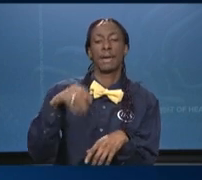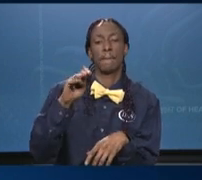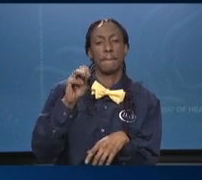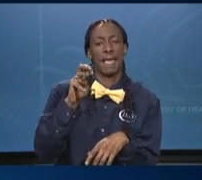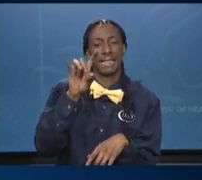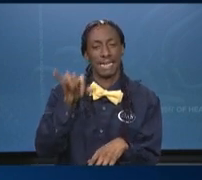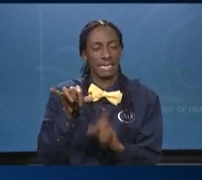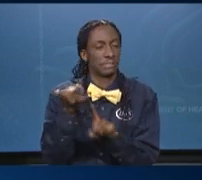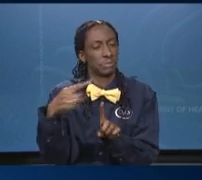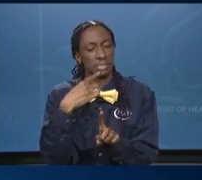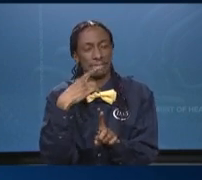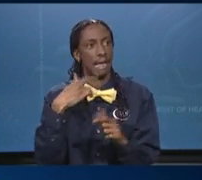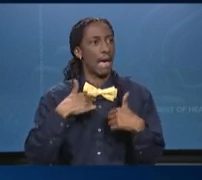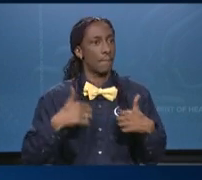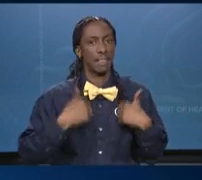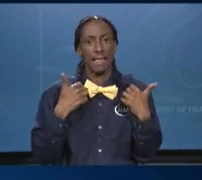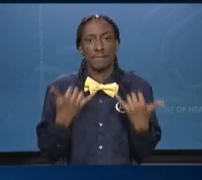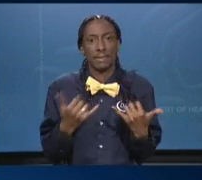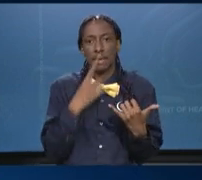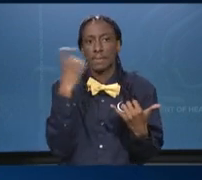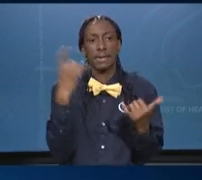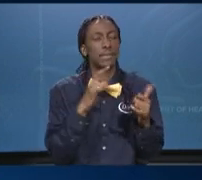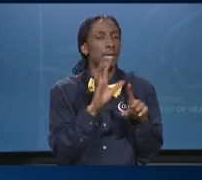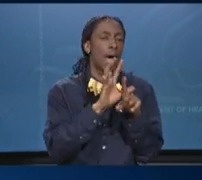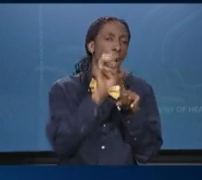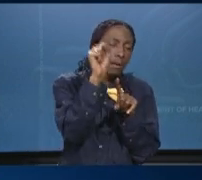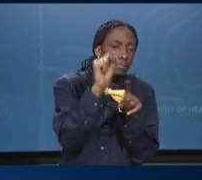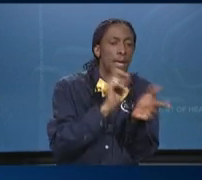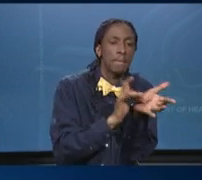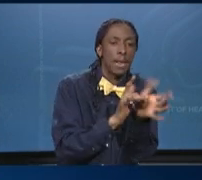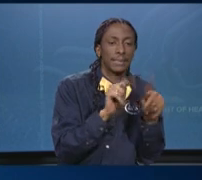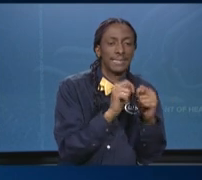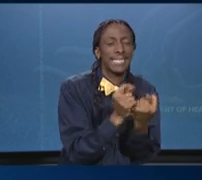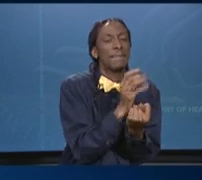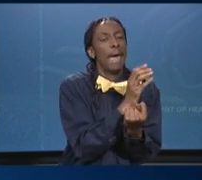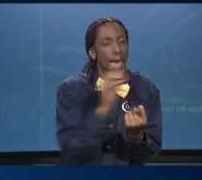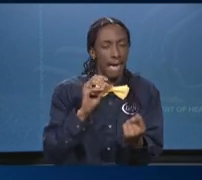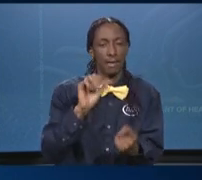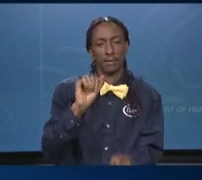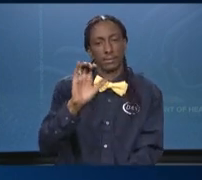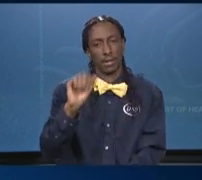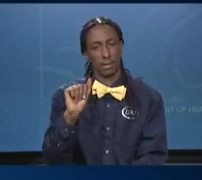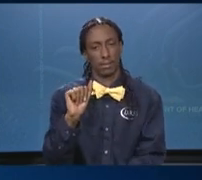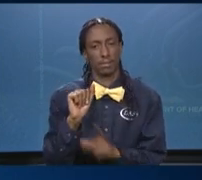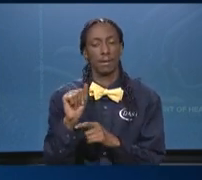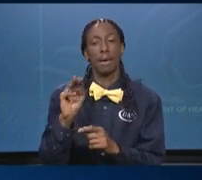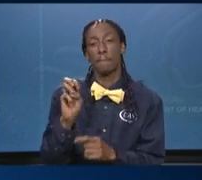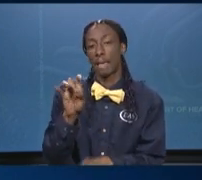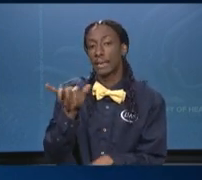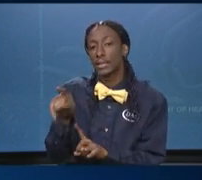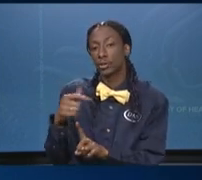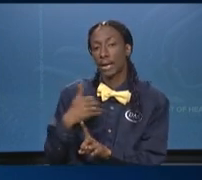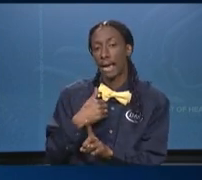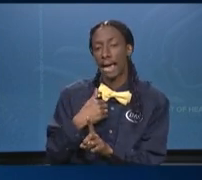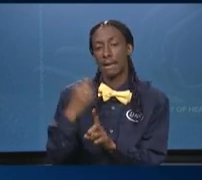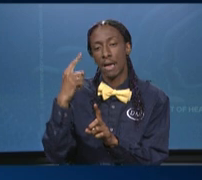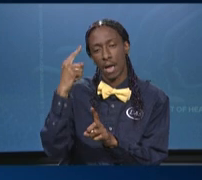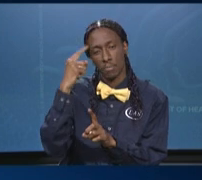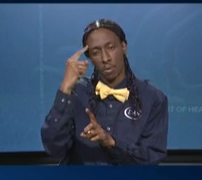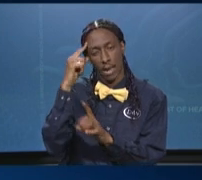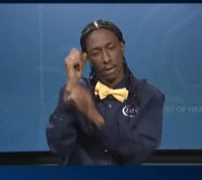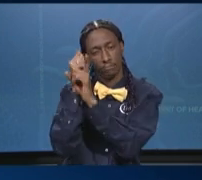today because of an amazing medical team and the Affordable Care Act. Melanie suffered a brain aneurysm 10 years